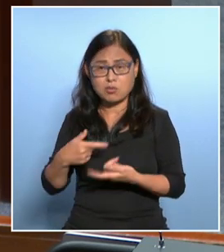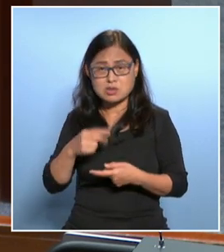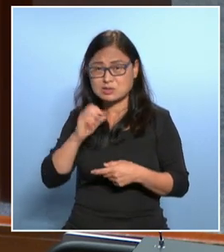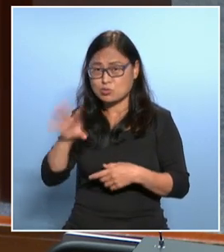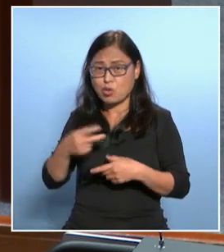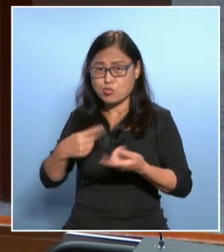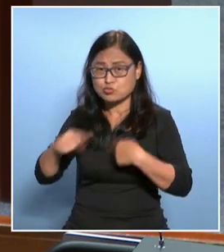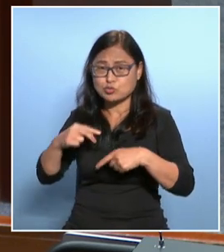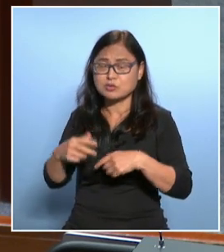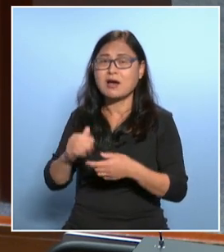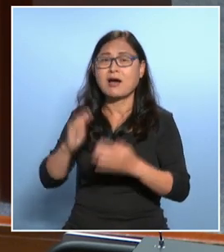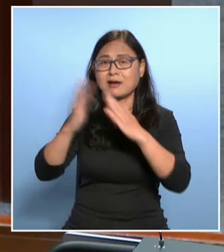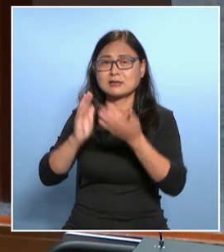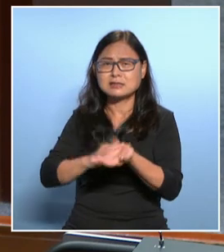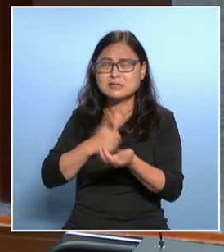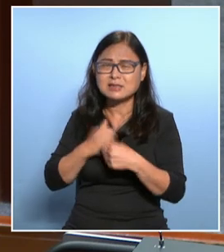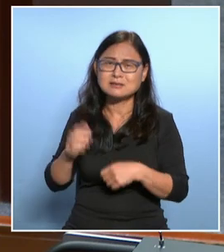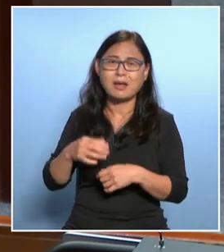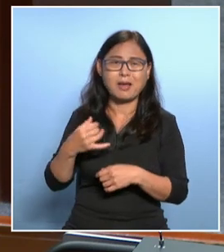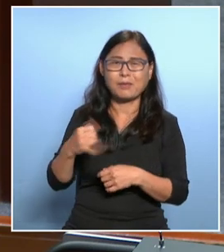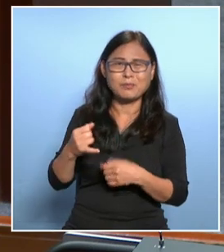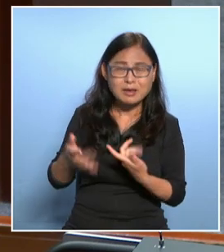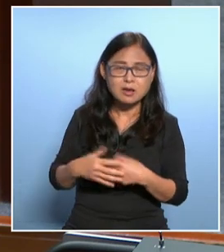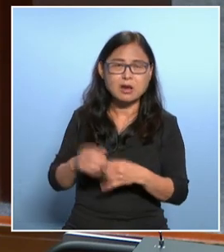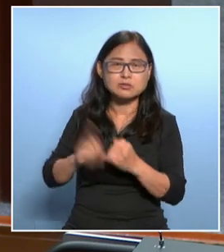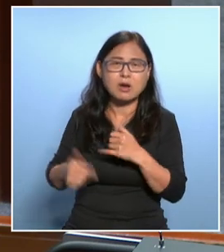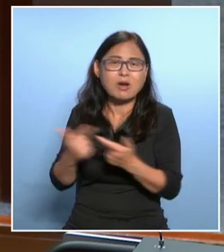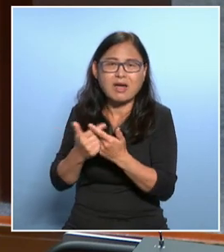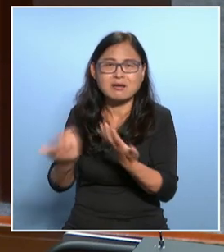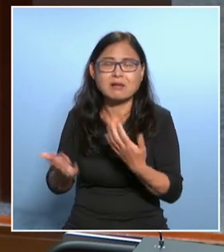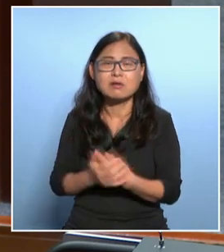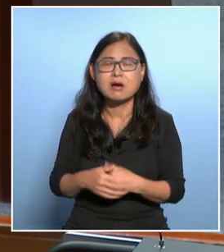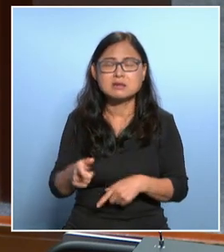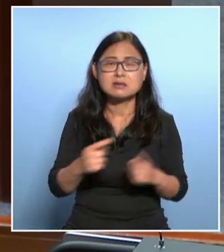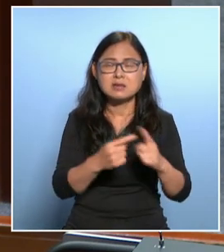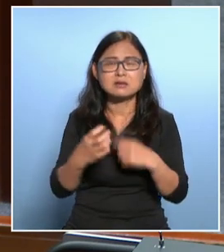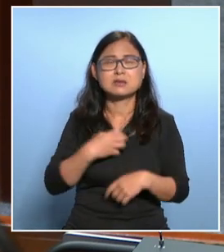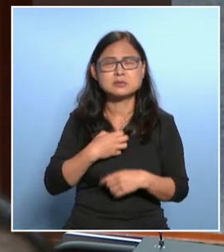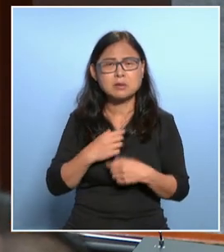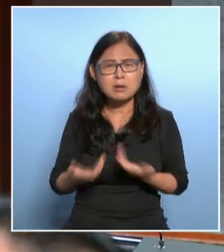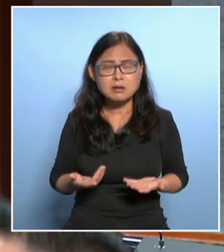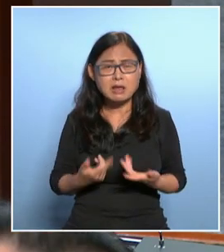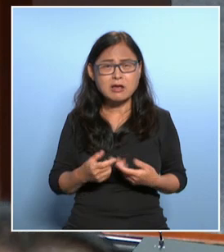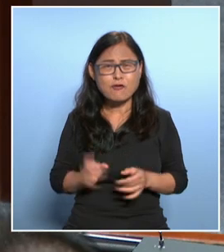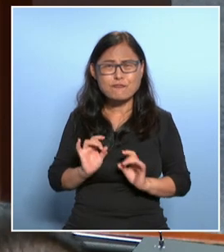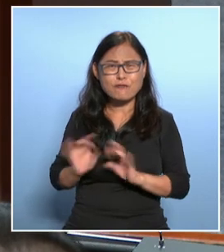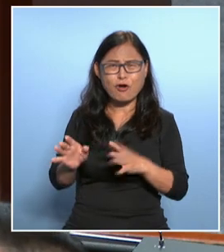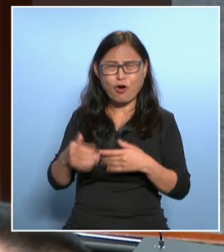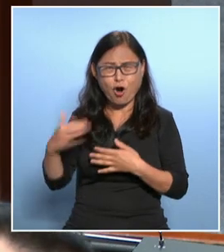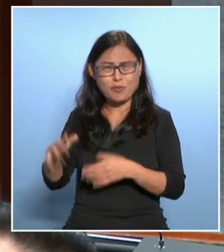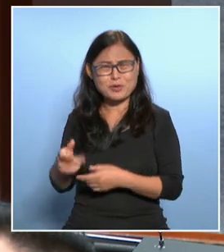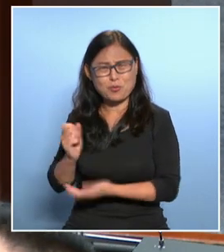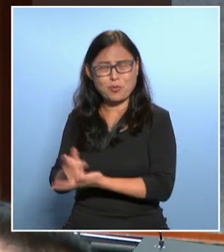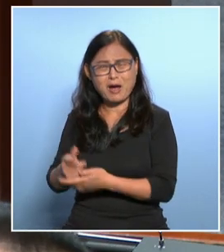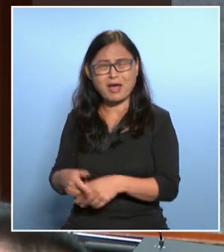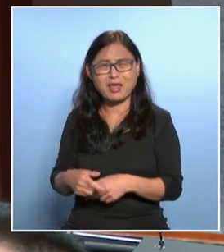If you are suggesting a referral to GOPC, that may make issues more complicated. I understand that this is